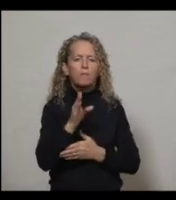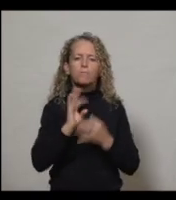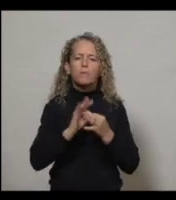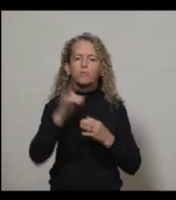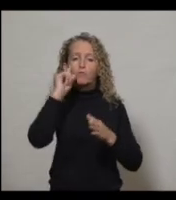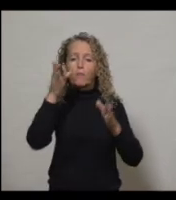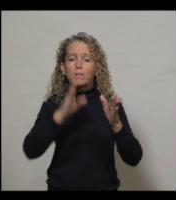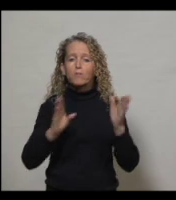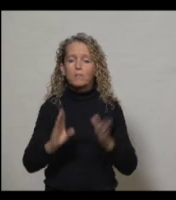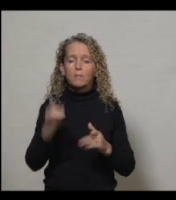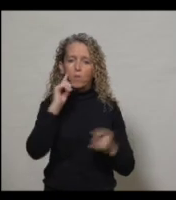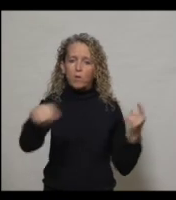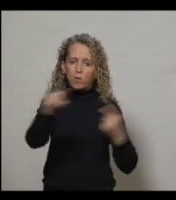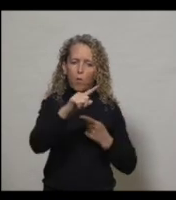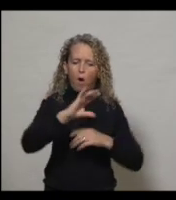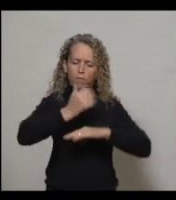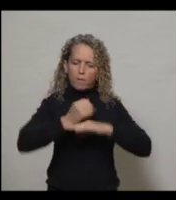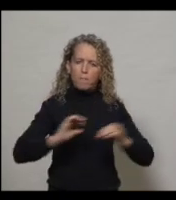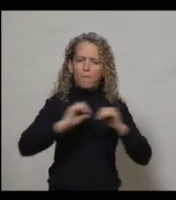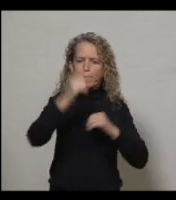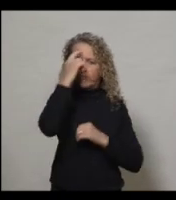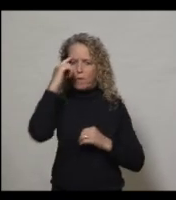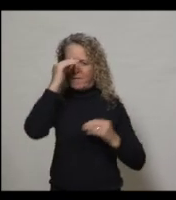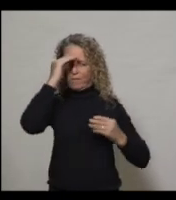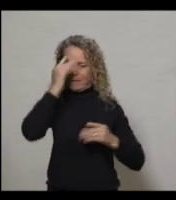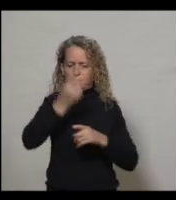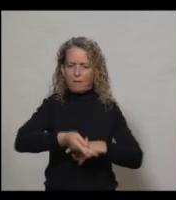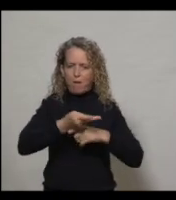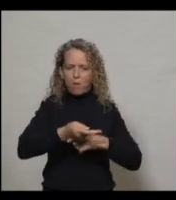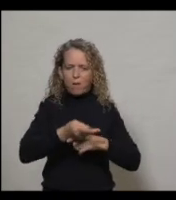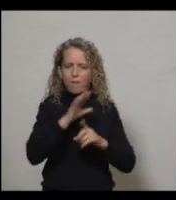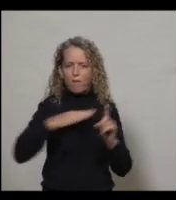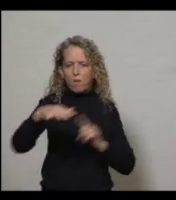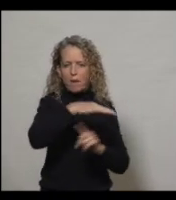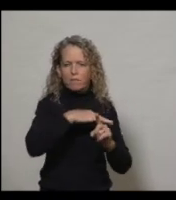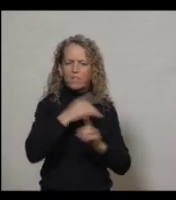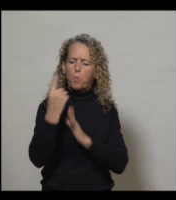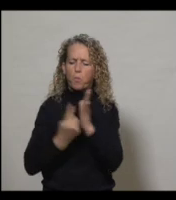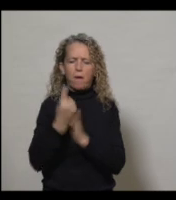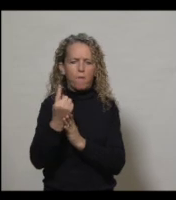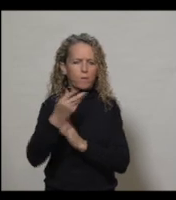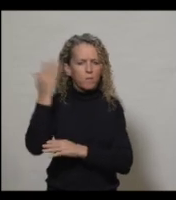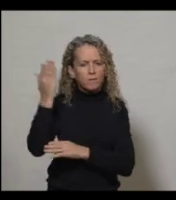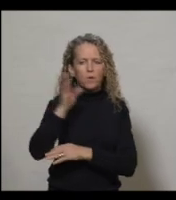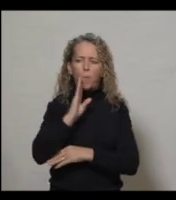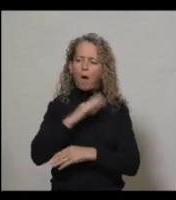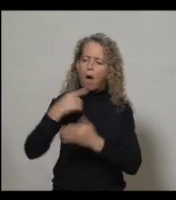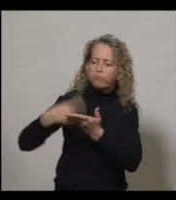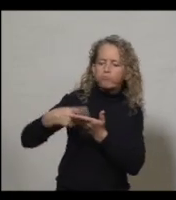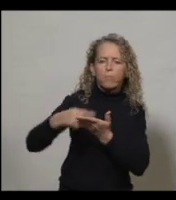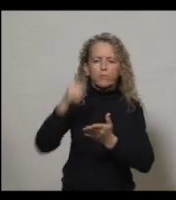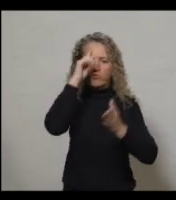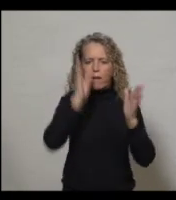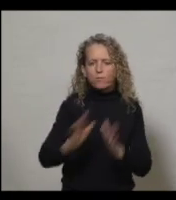to consider for creating a trauma-informed school environment. And that is an hour presentation that's going to look into strategies in the school and how to create